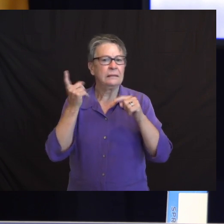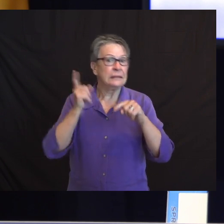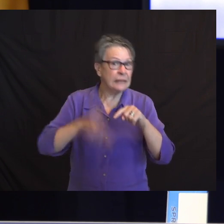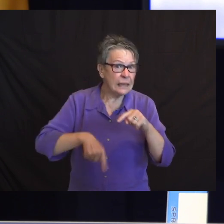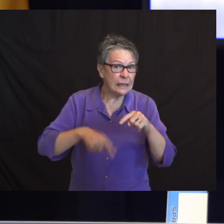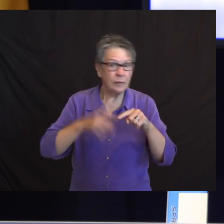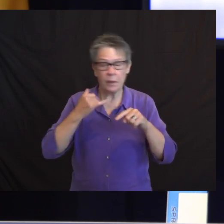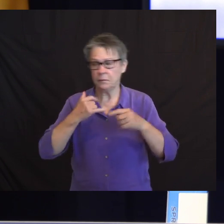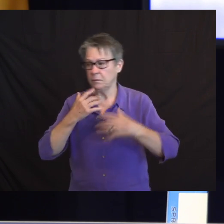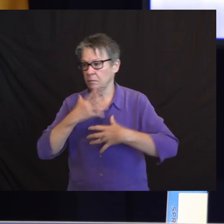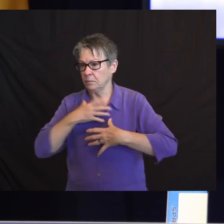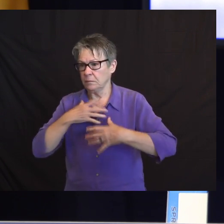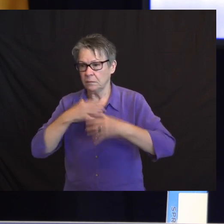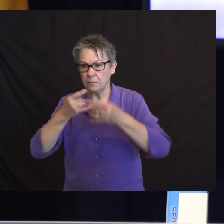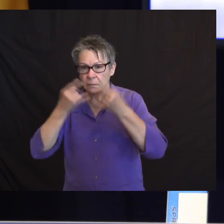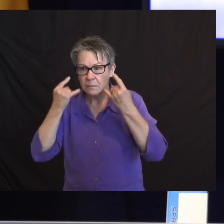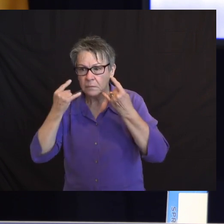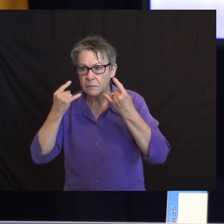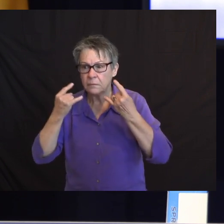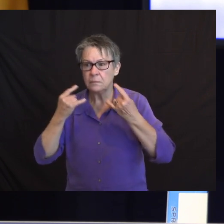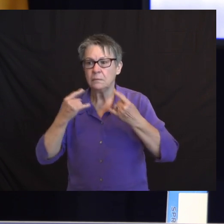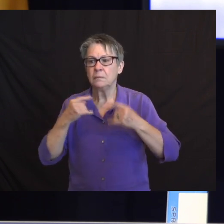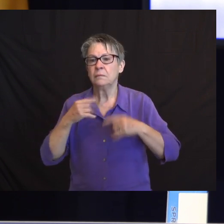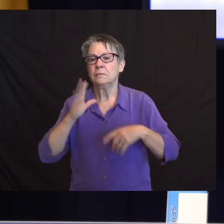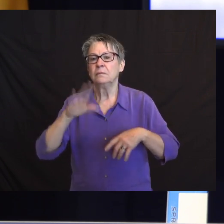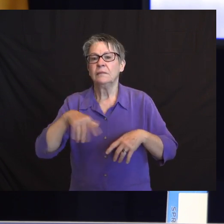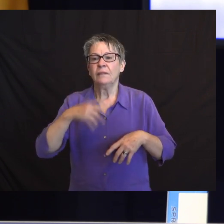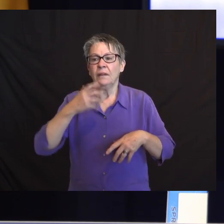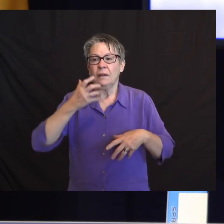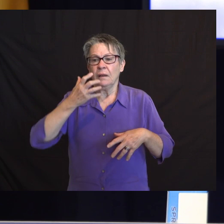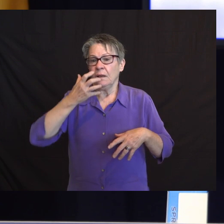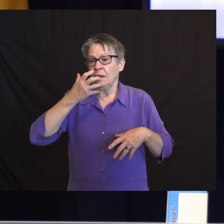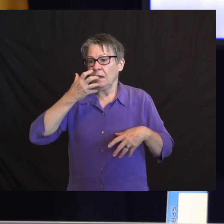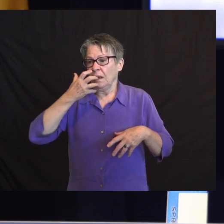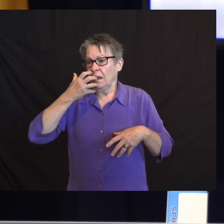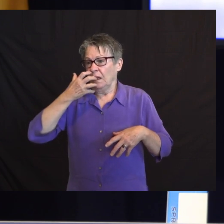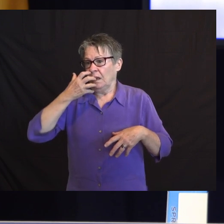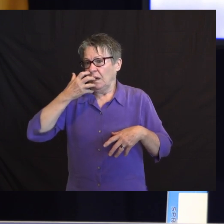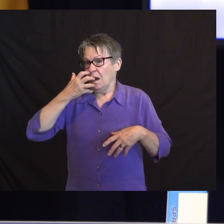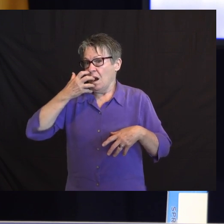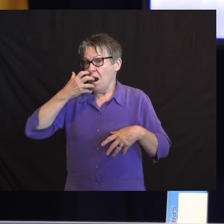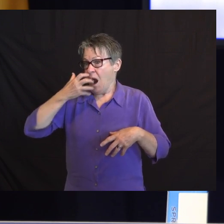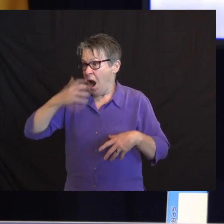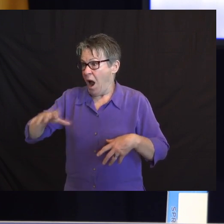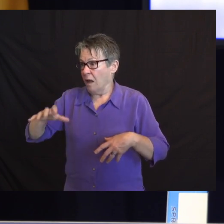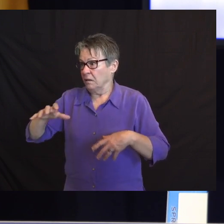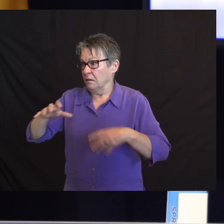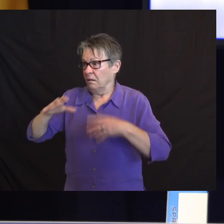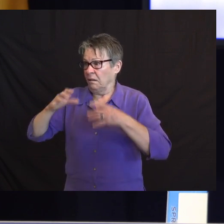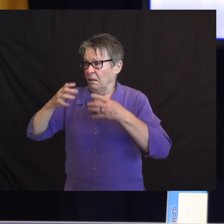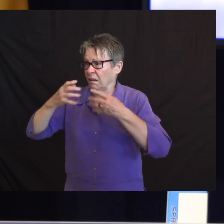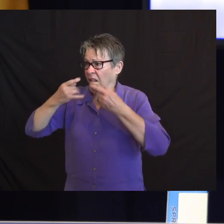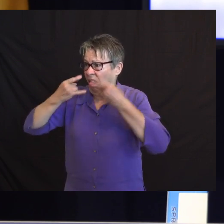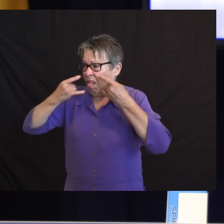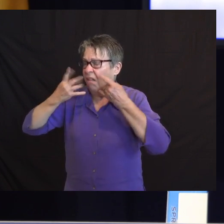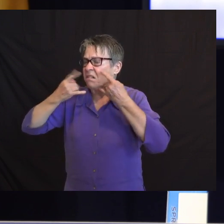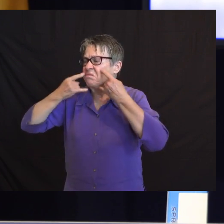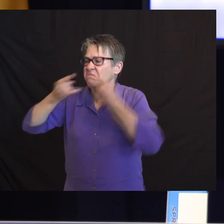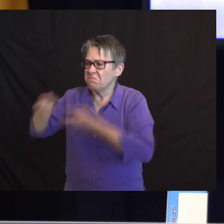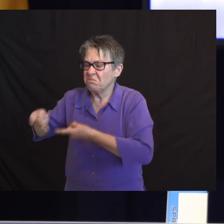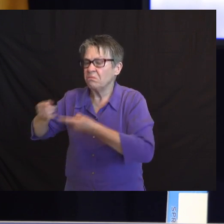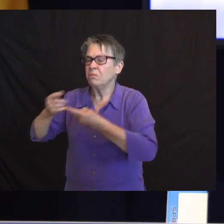extreme heat, or the individual is in the water. Cloth face coverings for staff and campers should be worn when